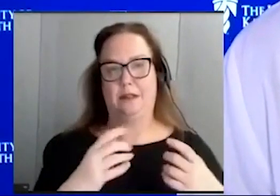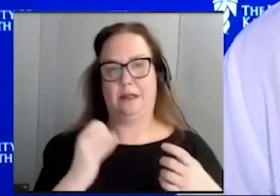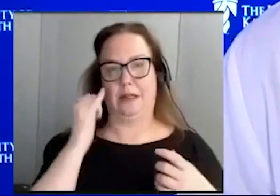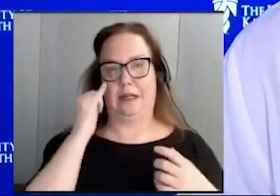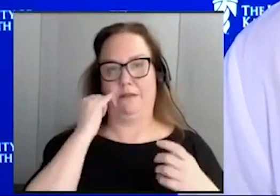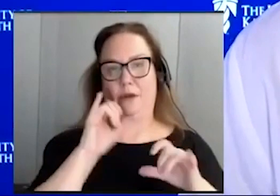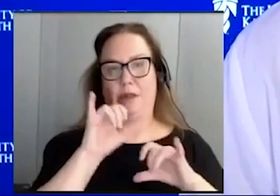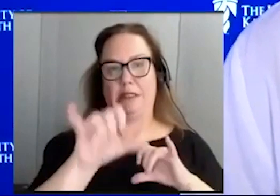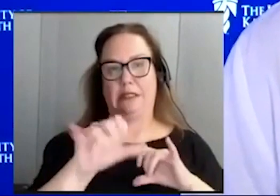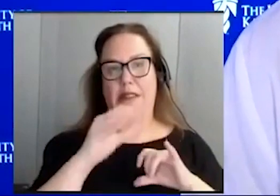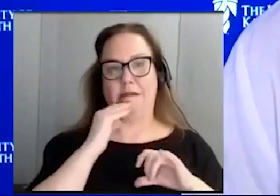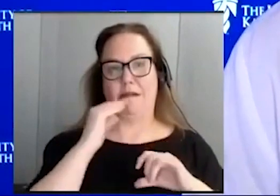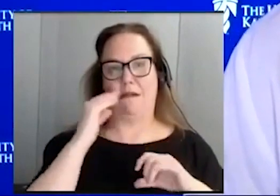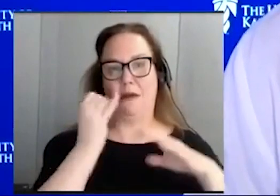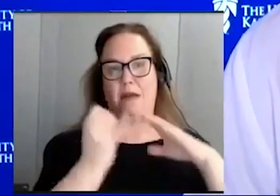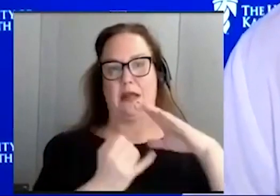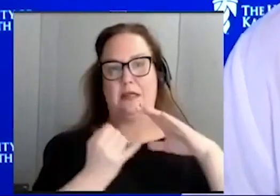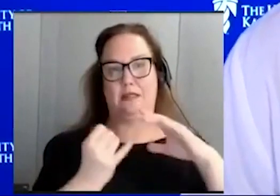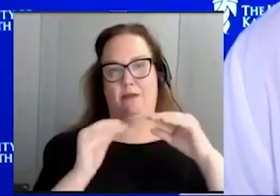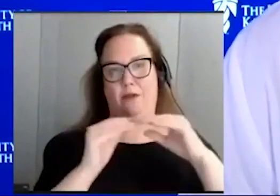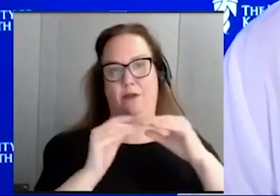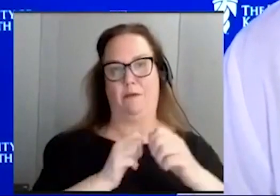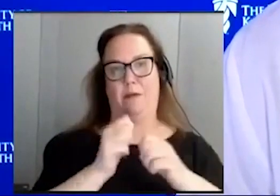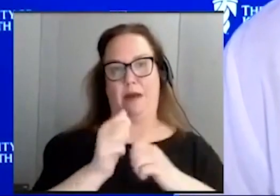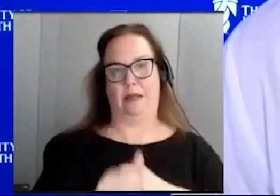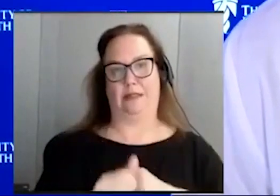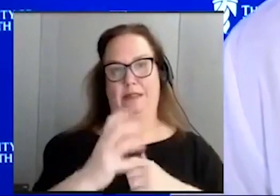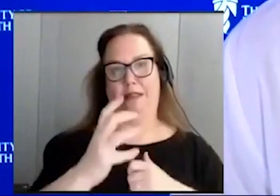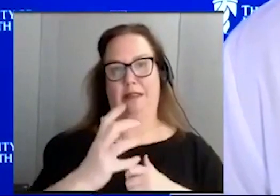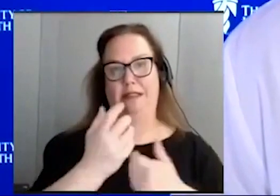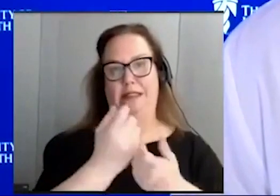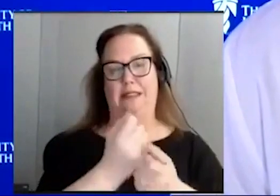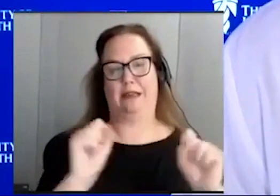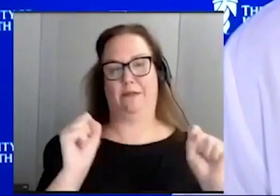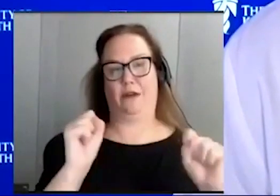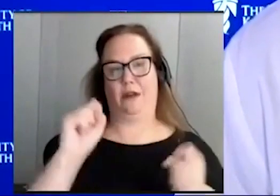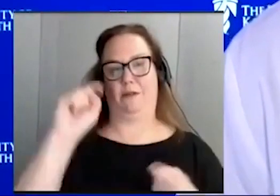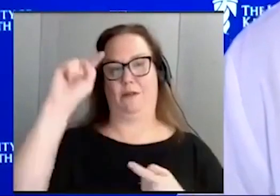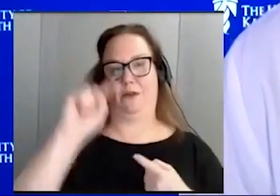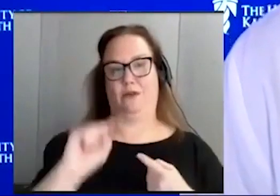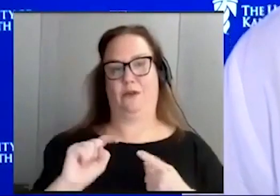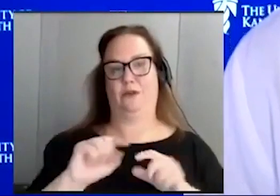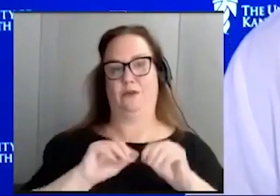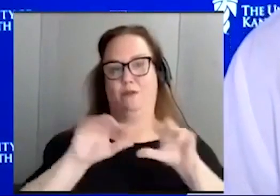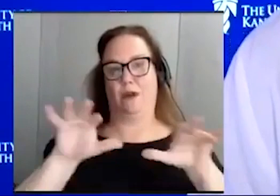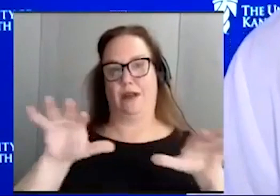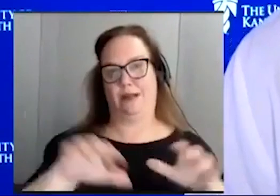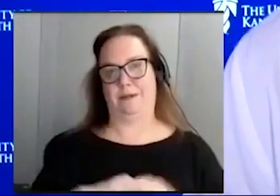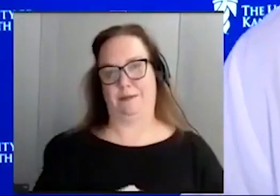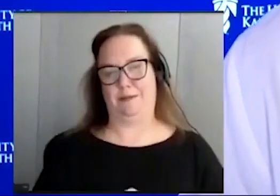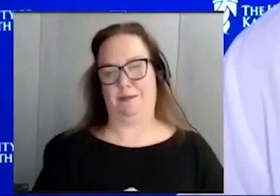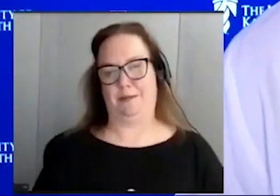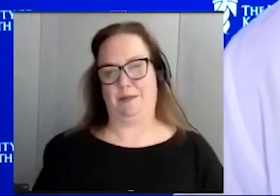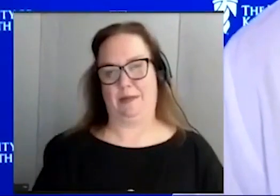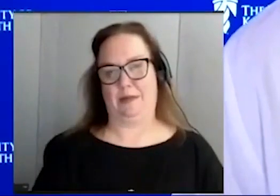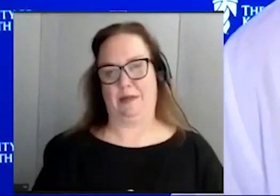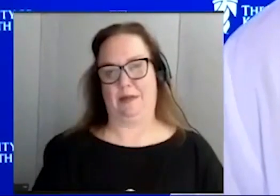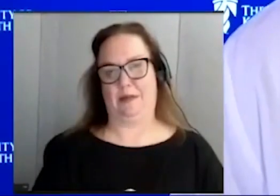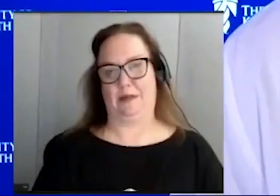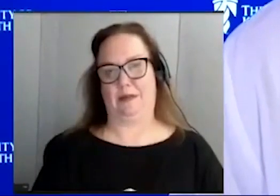and isolate for longer, that is still going to be safer to help reduce any further chance of spread as well. So that's kind of just